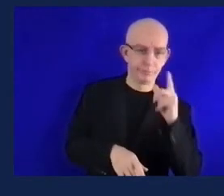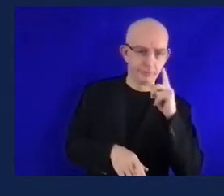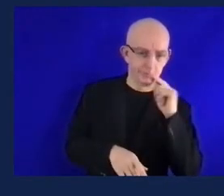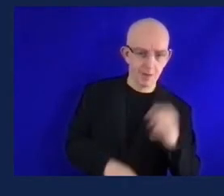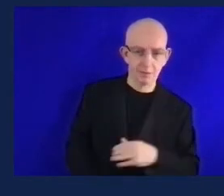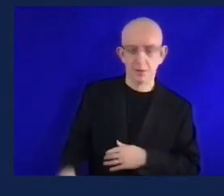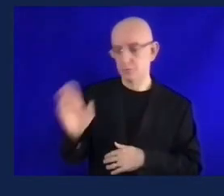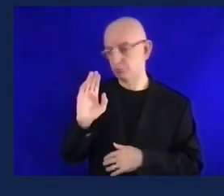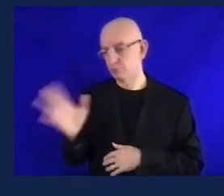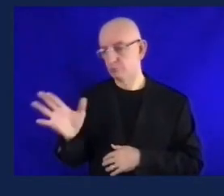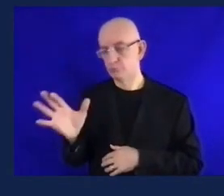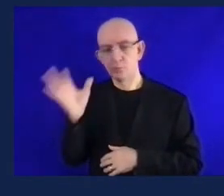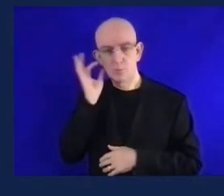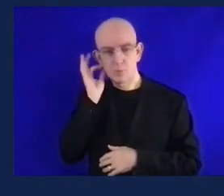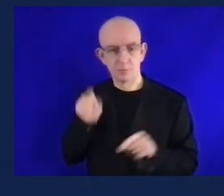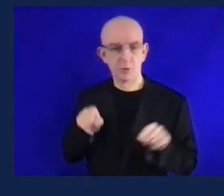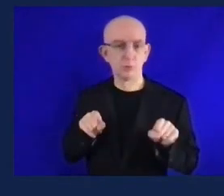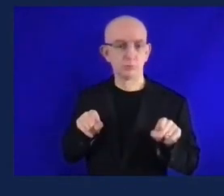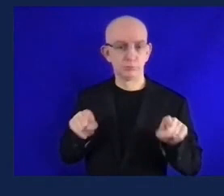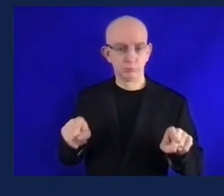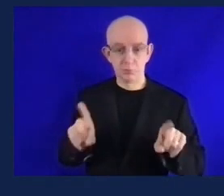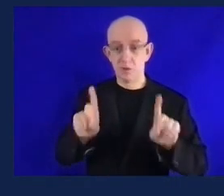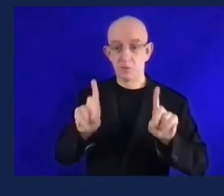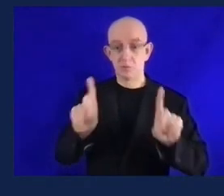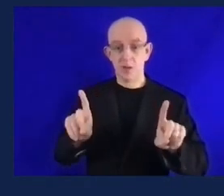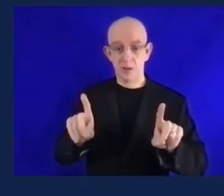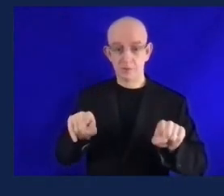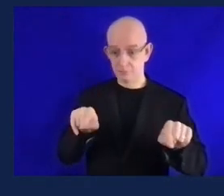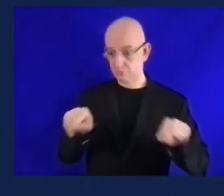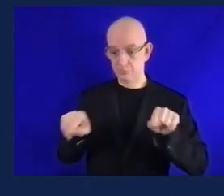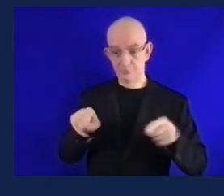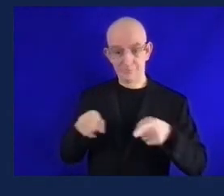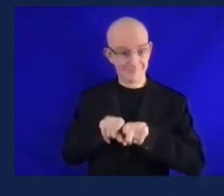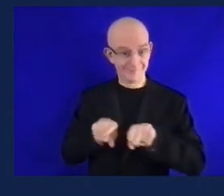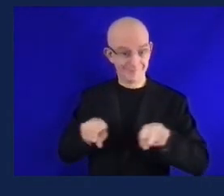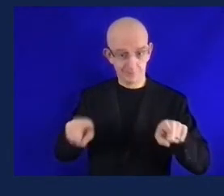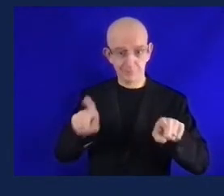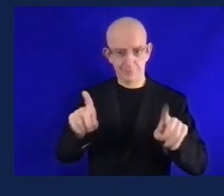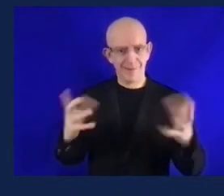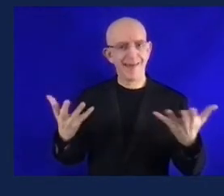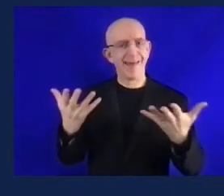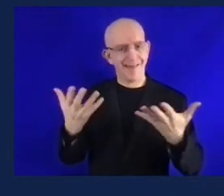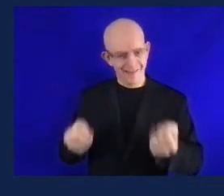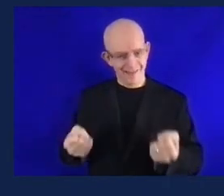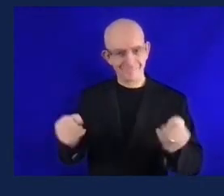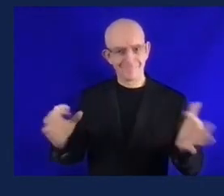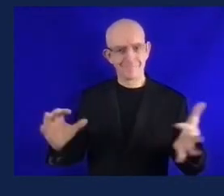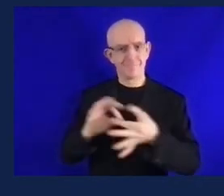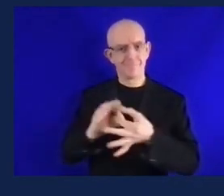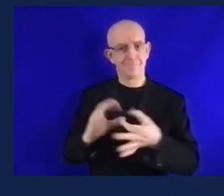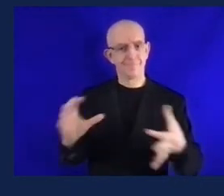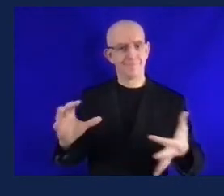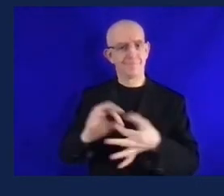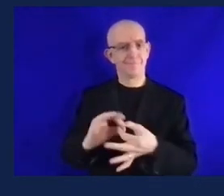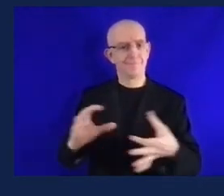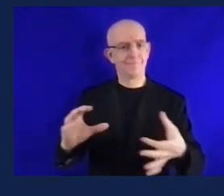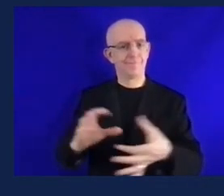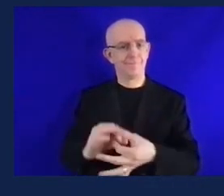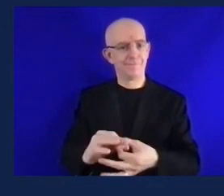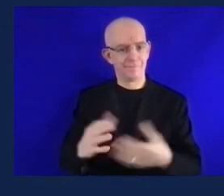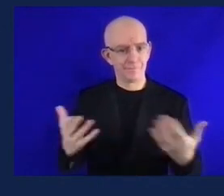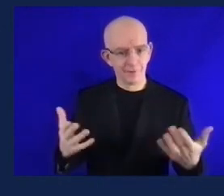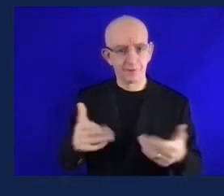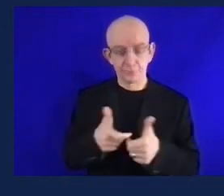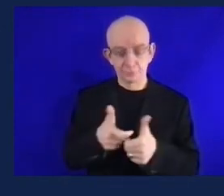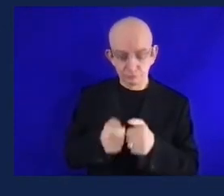And same goes with the national team. They use the same fonts, templates, etc., as well. So as